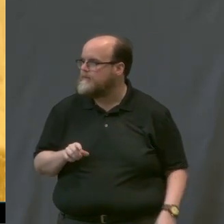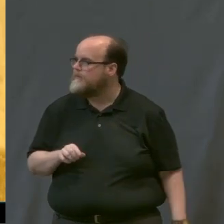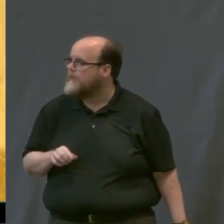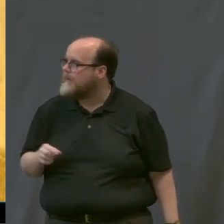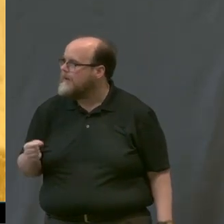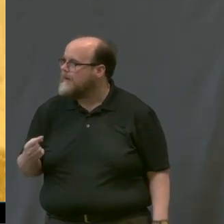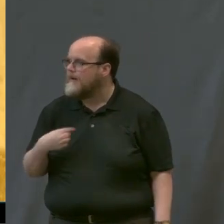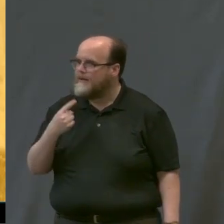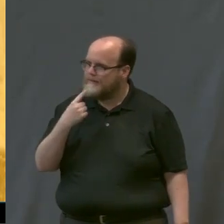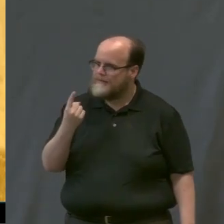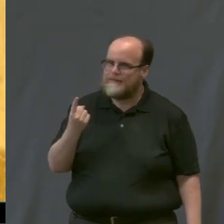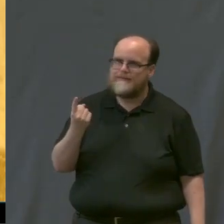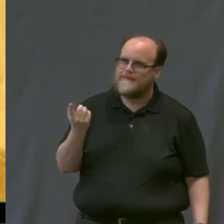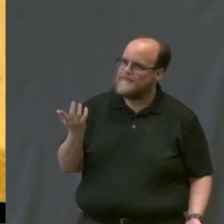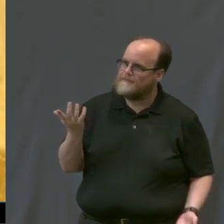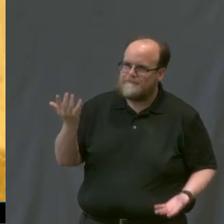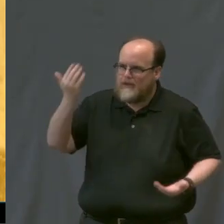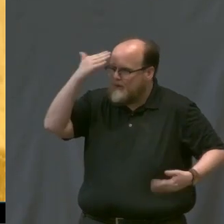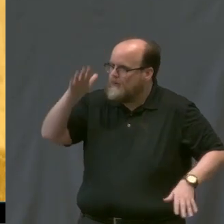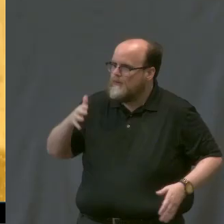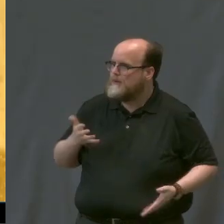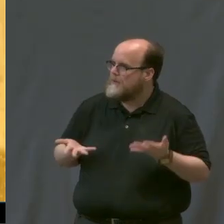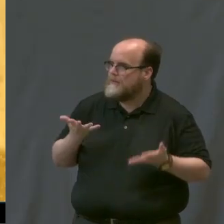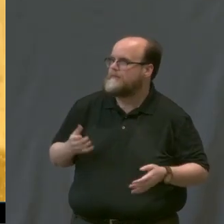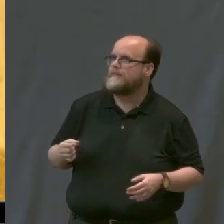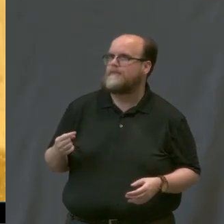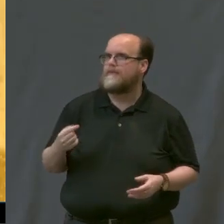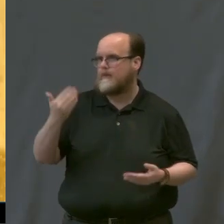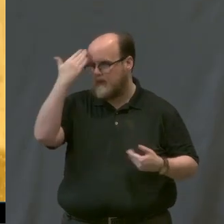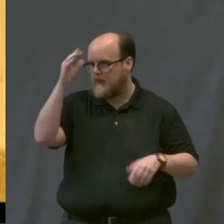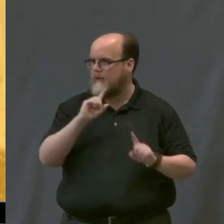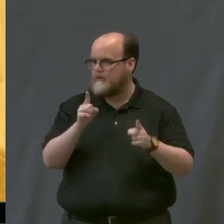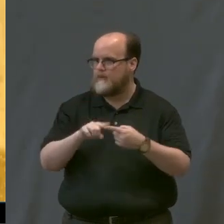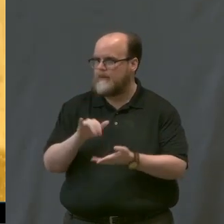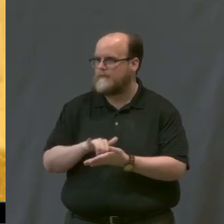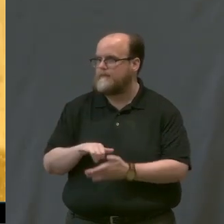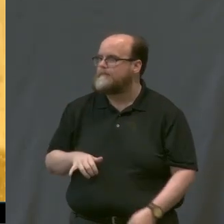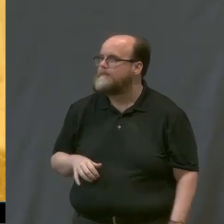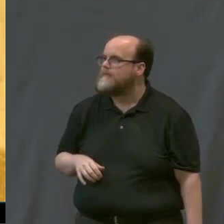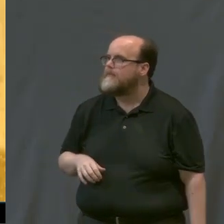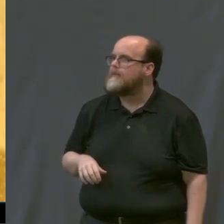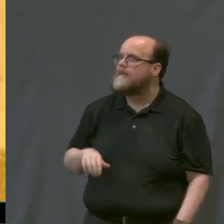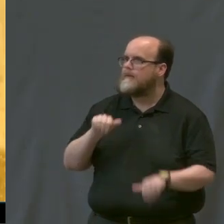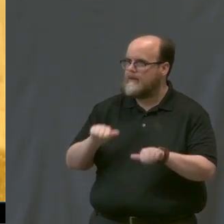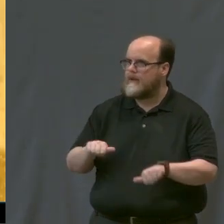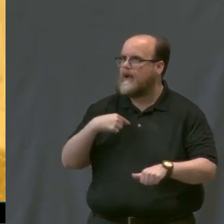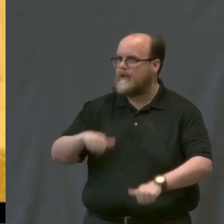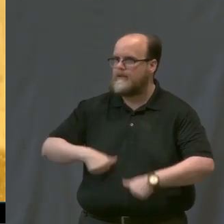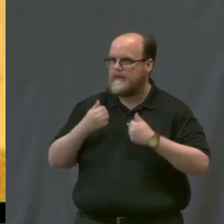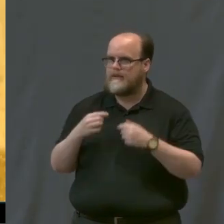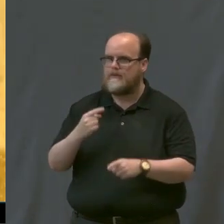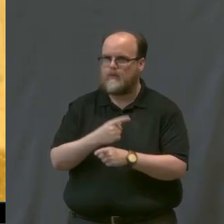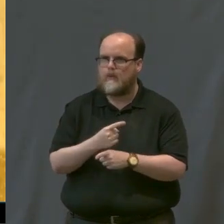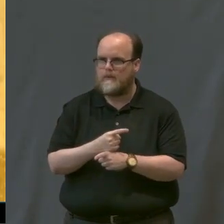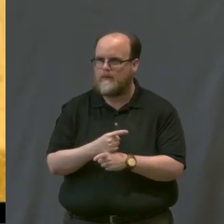I would think, yeah, I don't know. That's a good question. I don't know the answer to that. Can I live my life as normal,